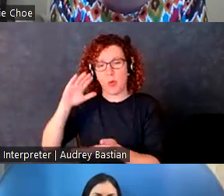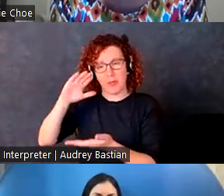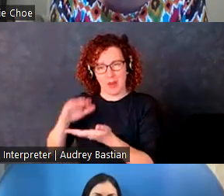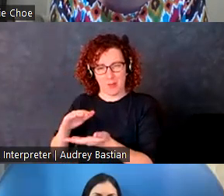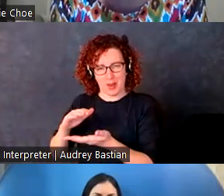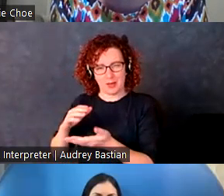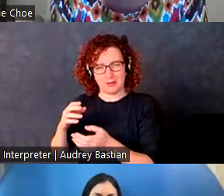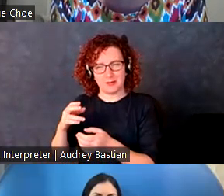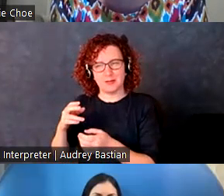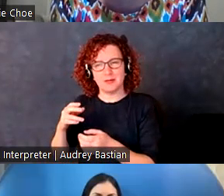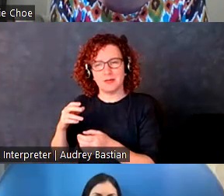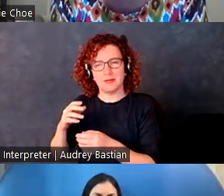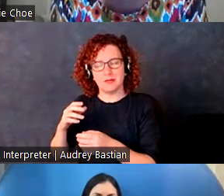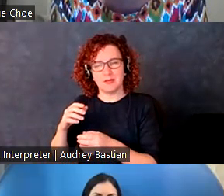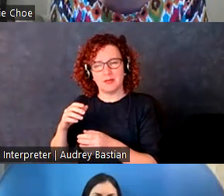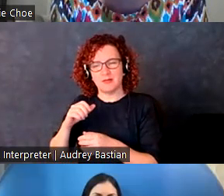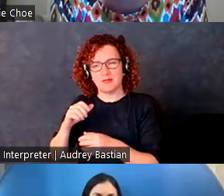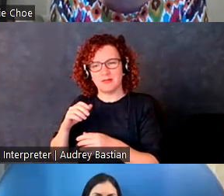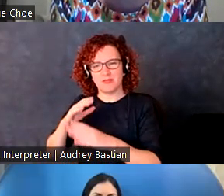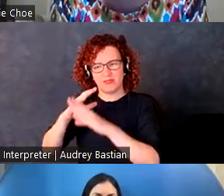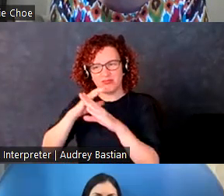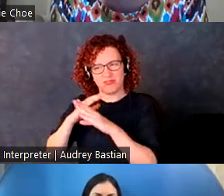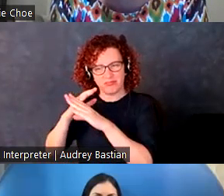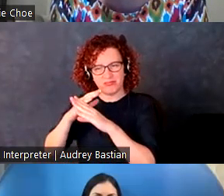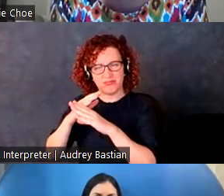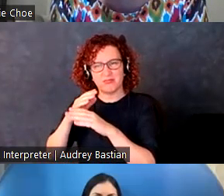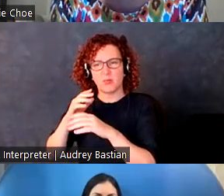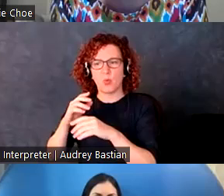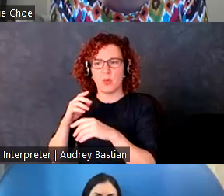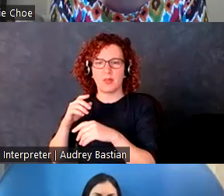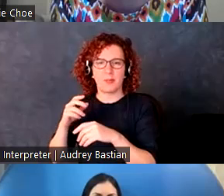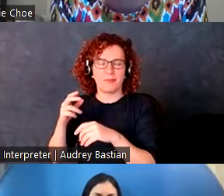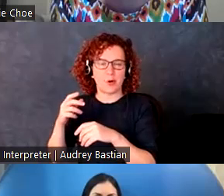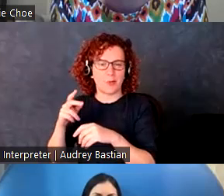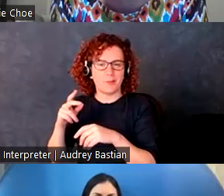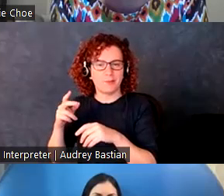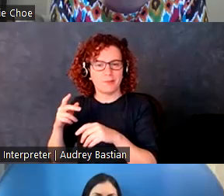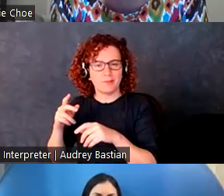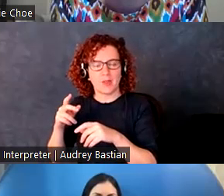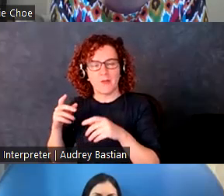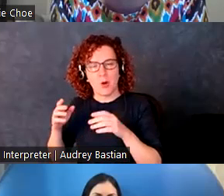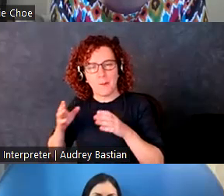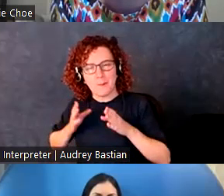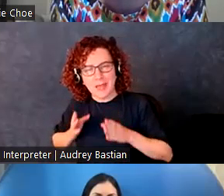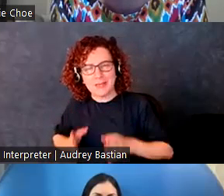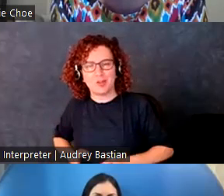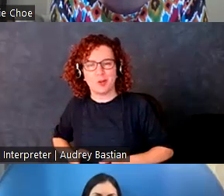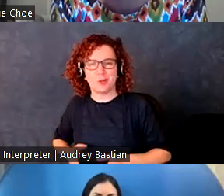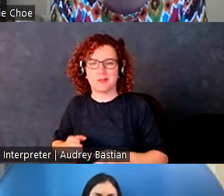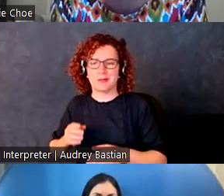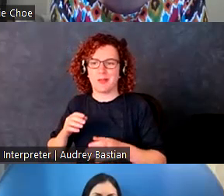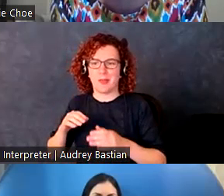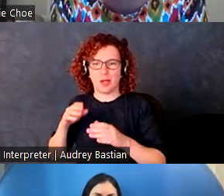passengers with our operations, with our with construction